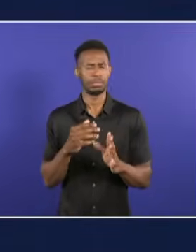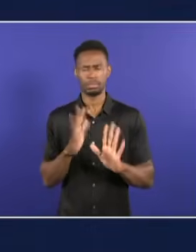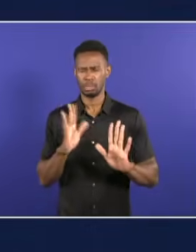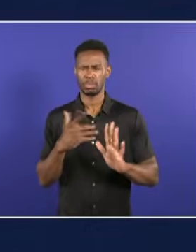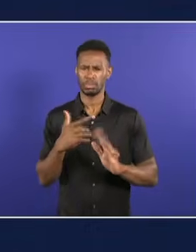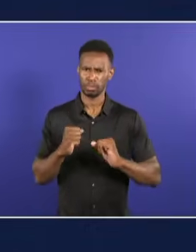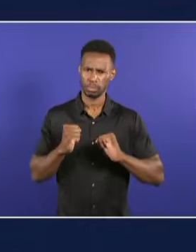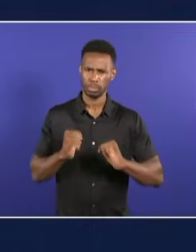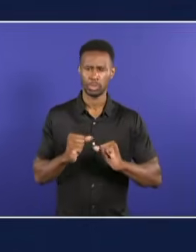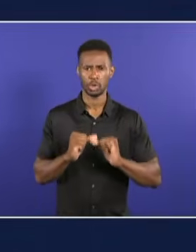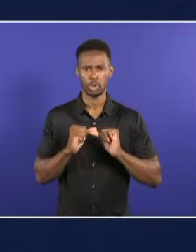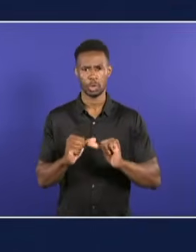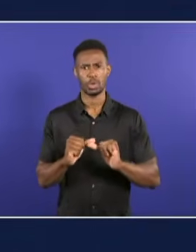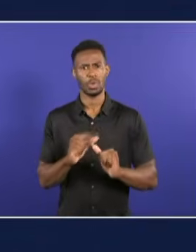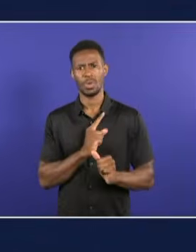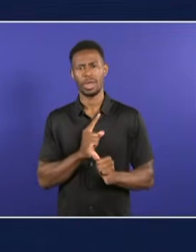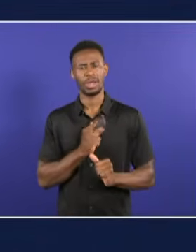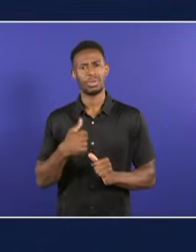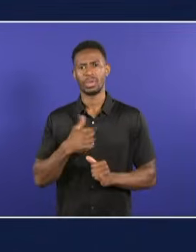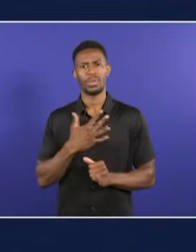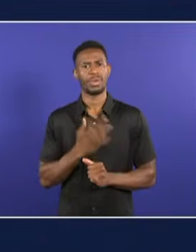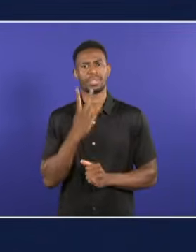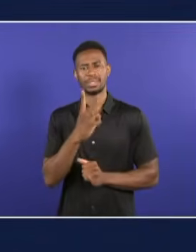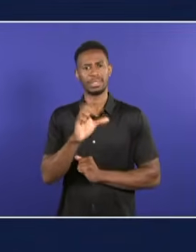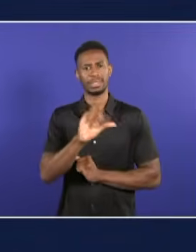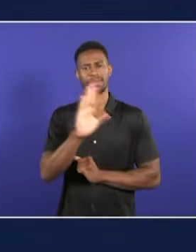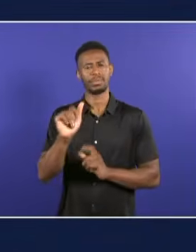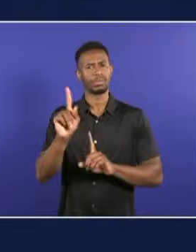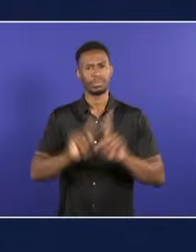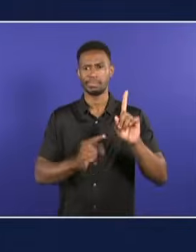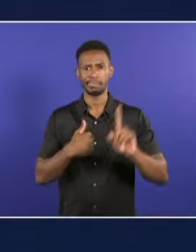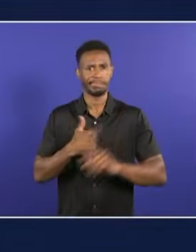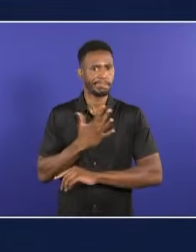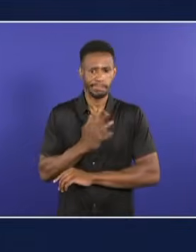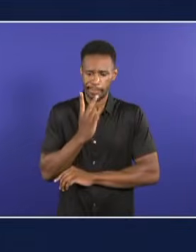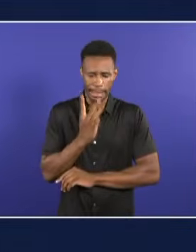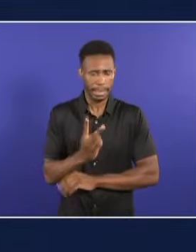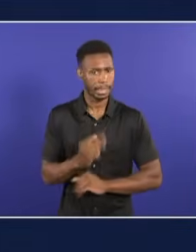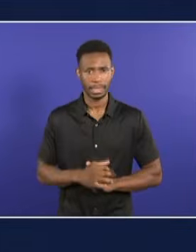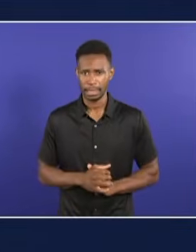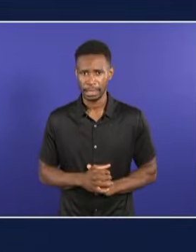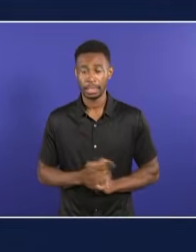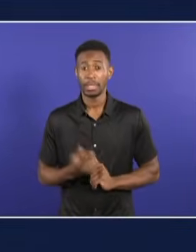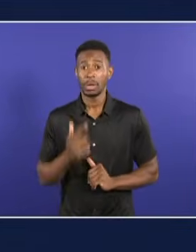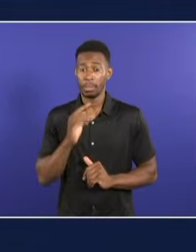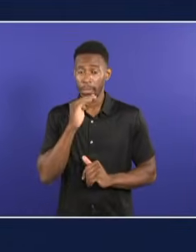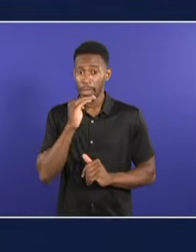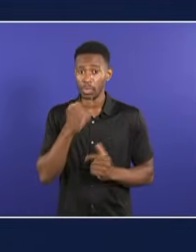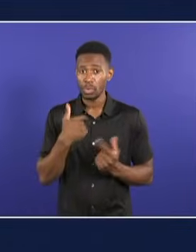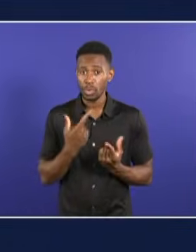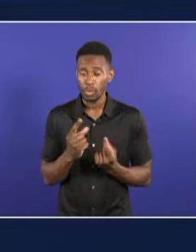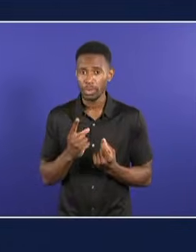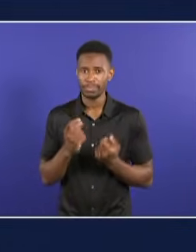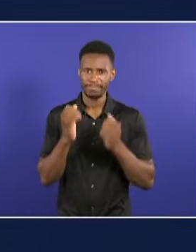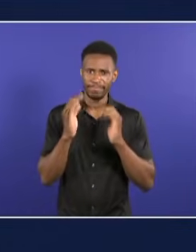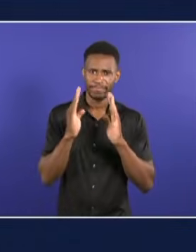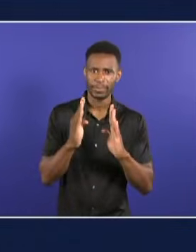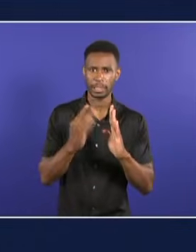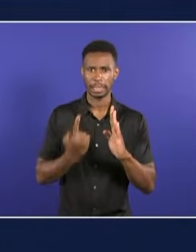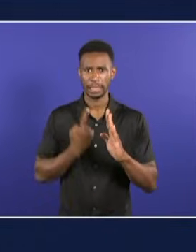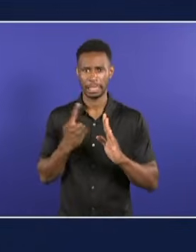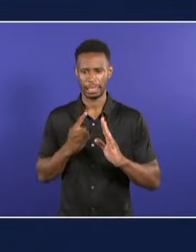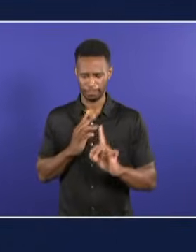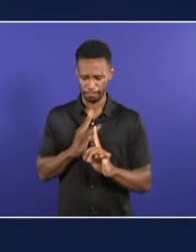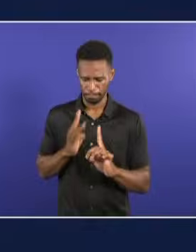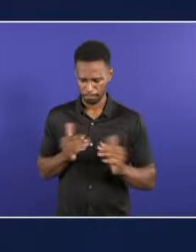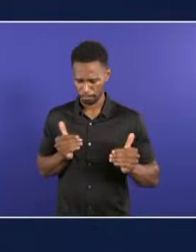this country too much to see it fail. It will take focus and discipline and hard work from each one of